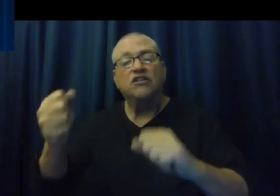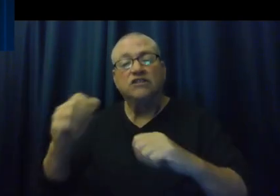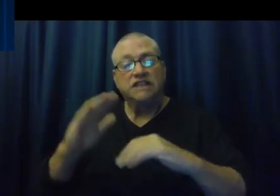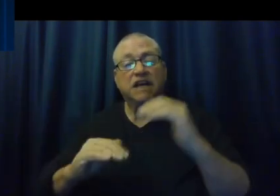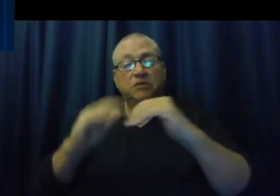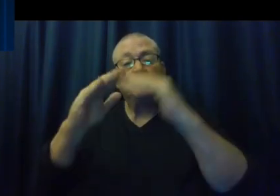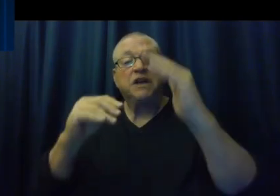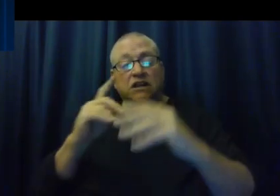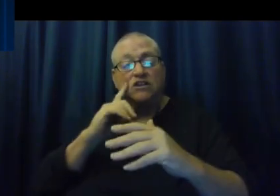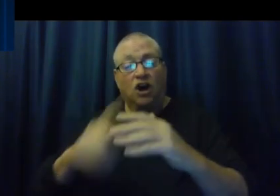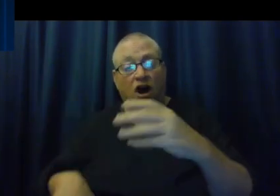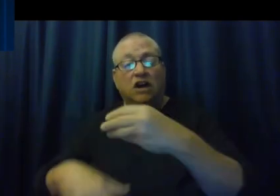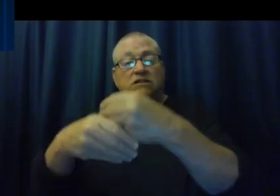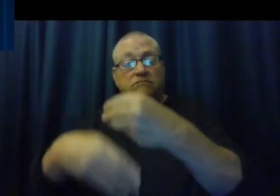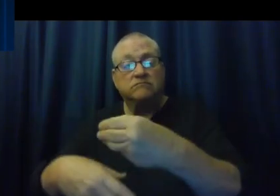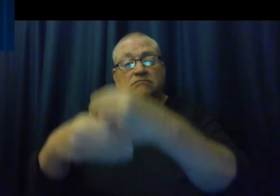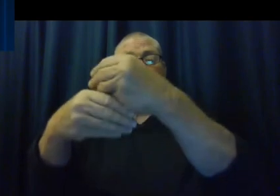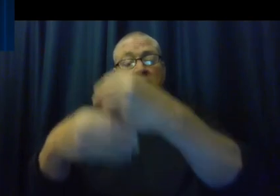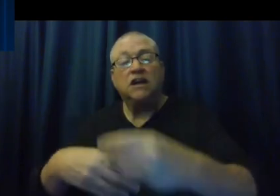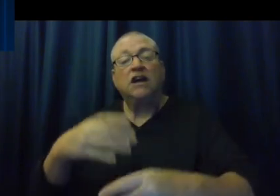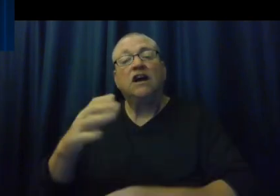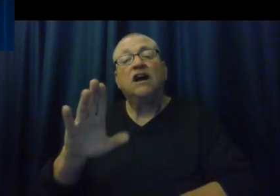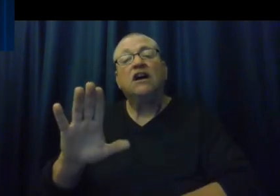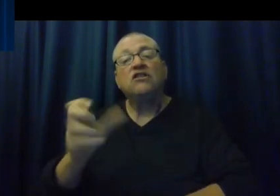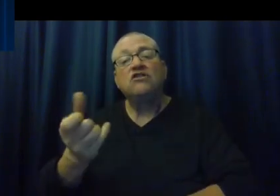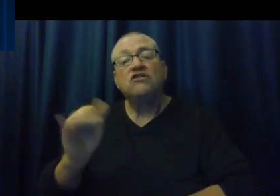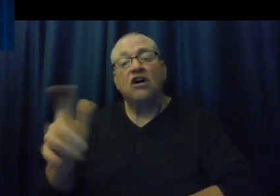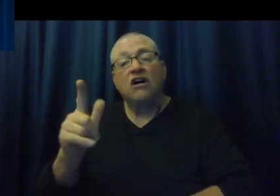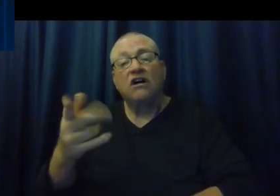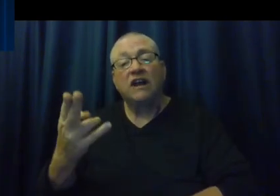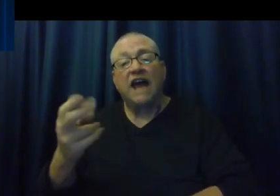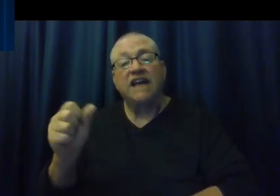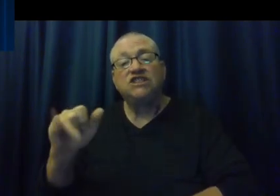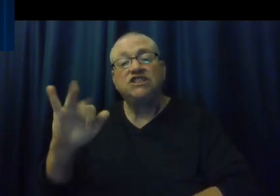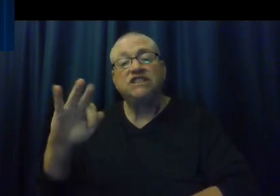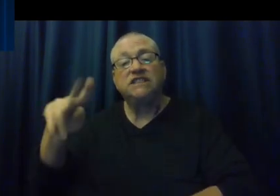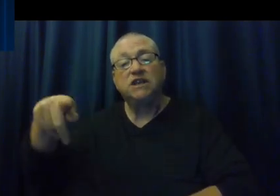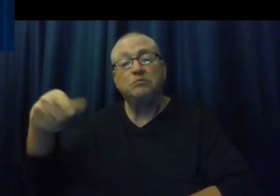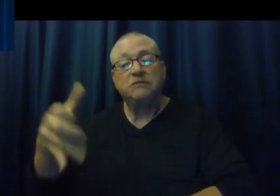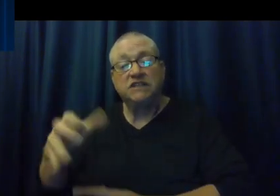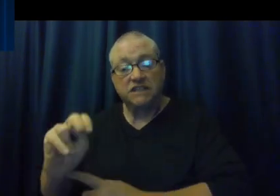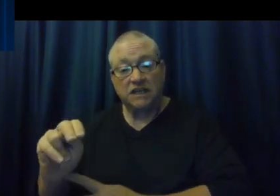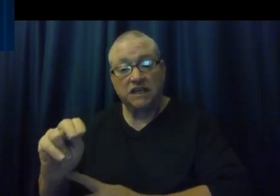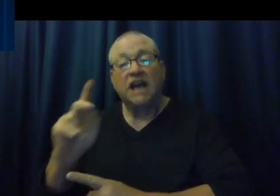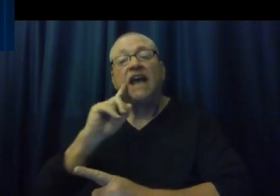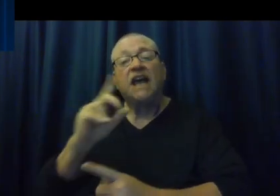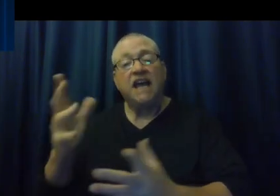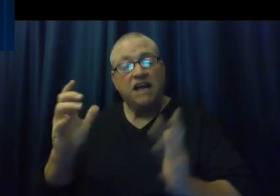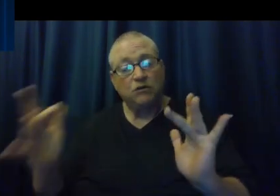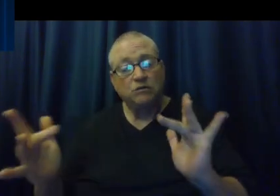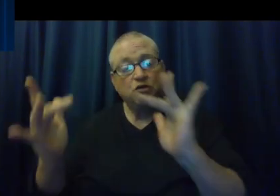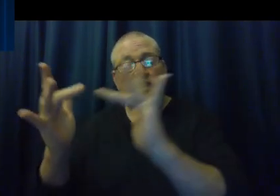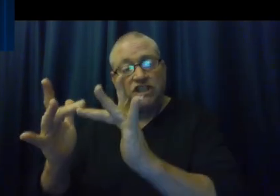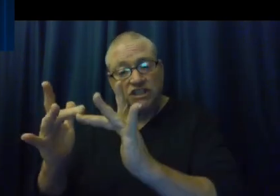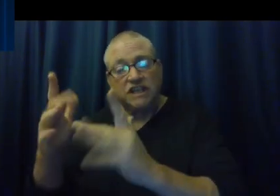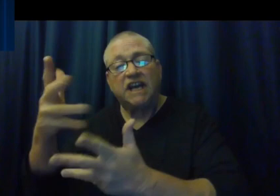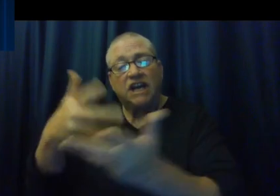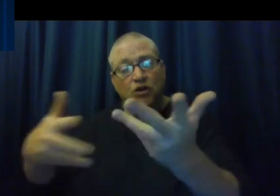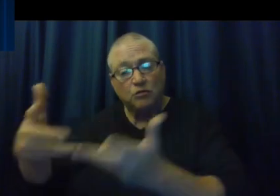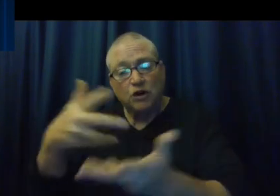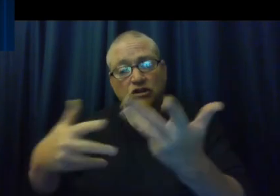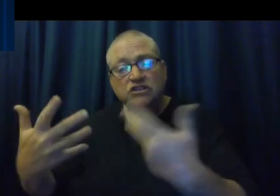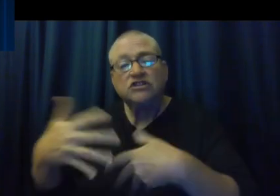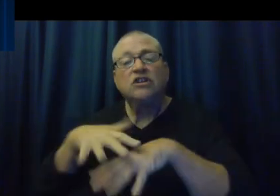working at Western as a professor and administrator, Carl H. Simpson was a man dedicated to bridging intellectual, interpersonal,